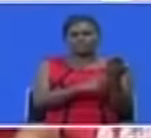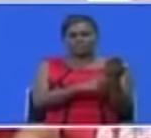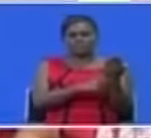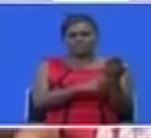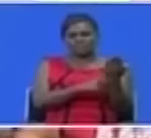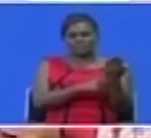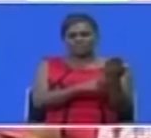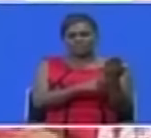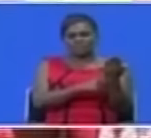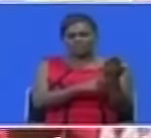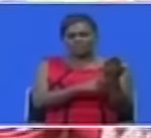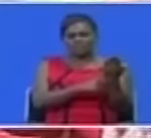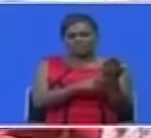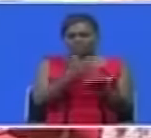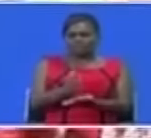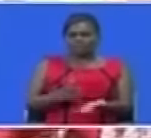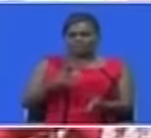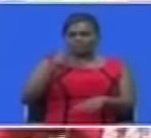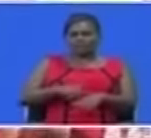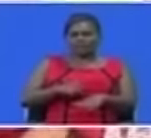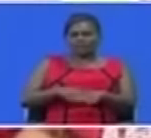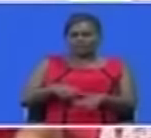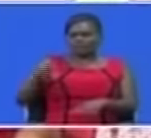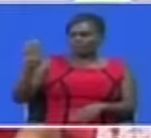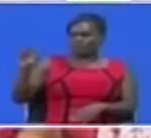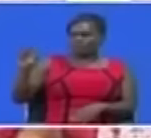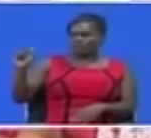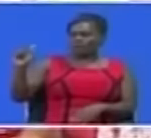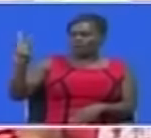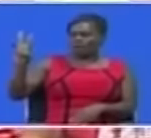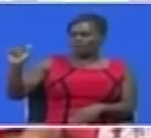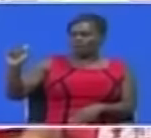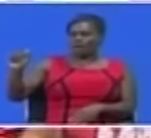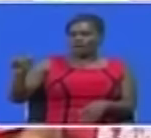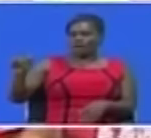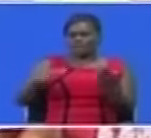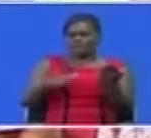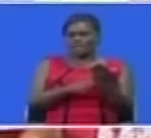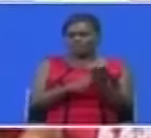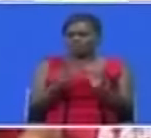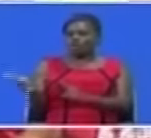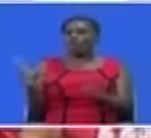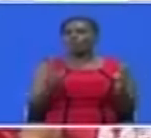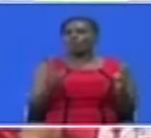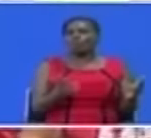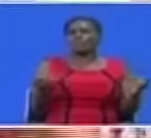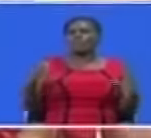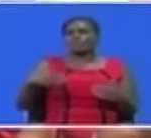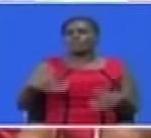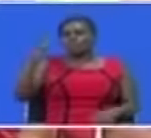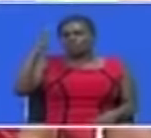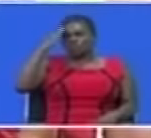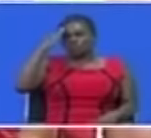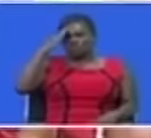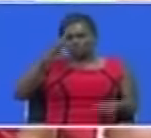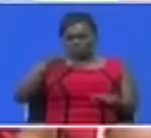you Google, I tried Googling, you find that sometimes it's called balap, some people call it base, but the normal name that many people